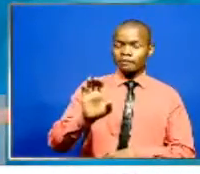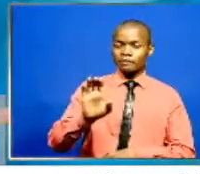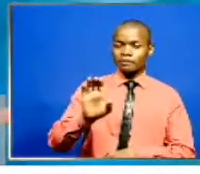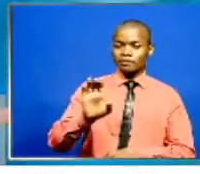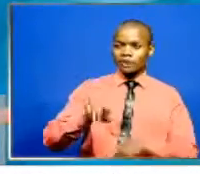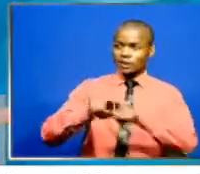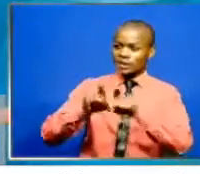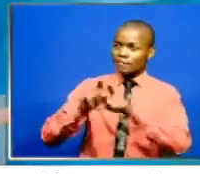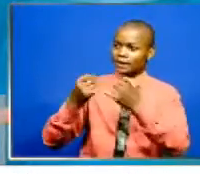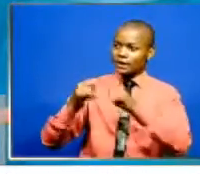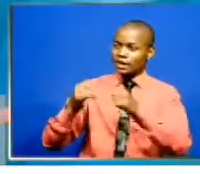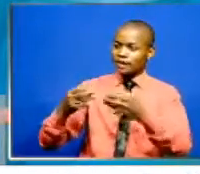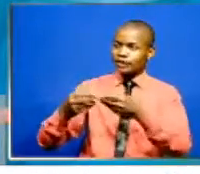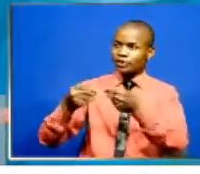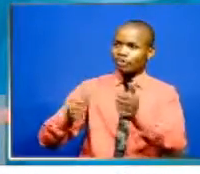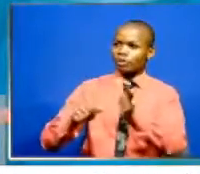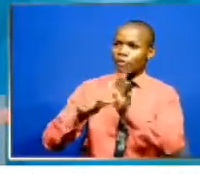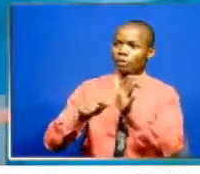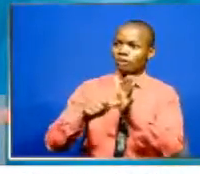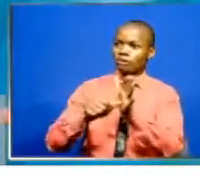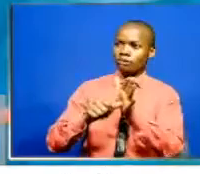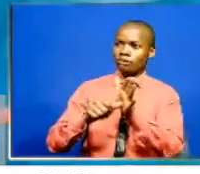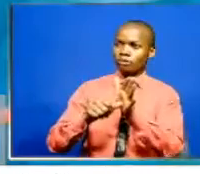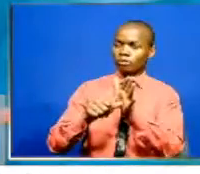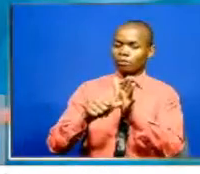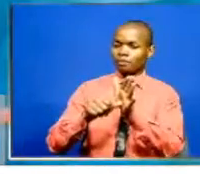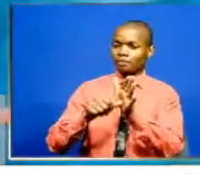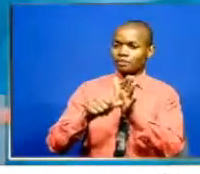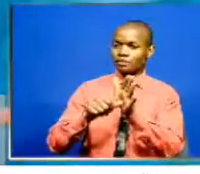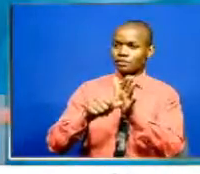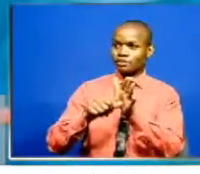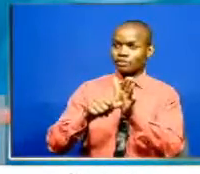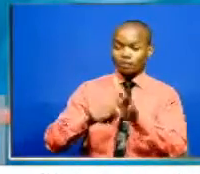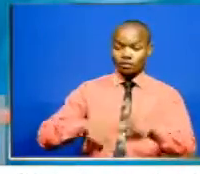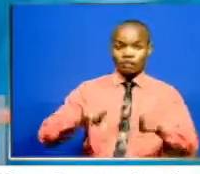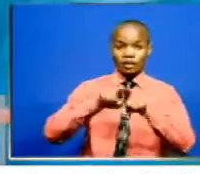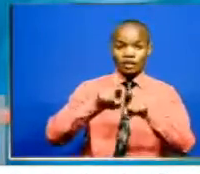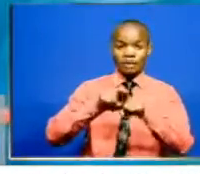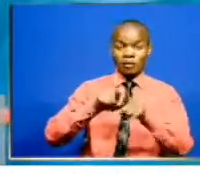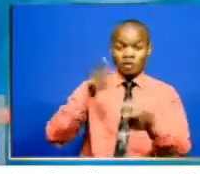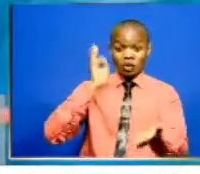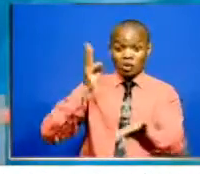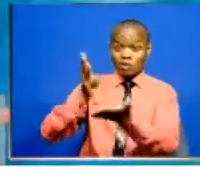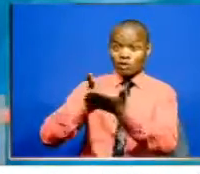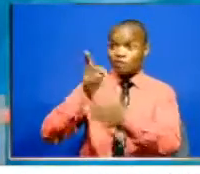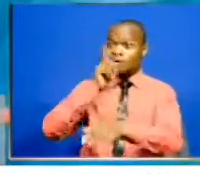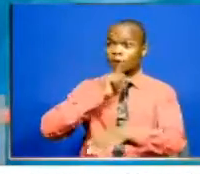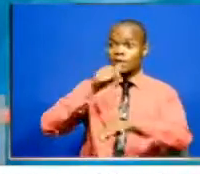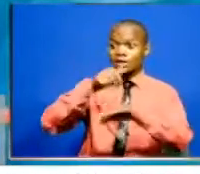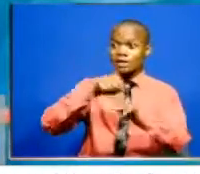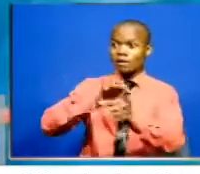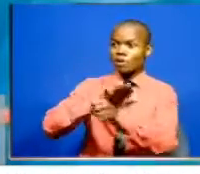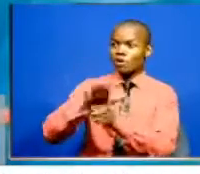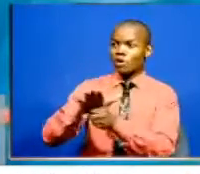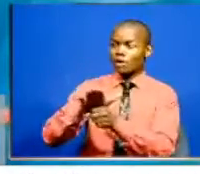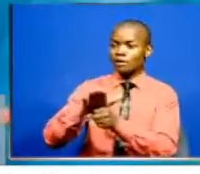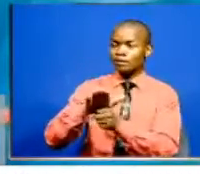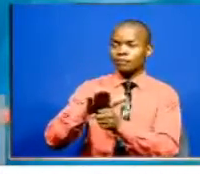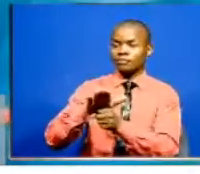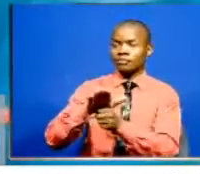to address those issues. And we've seen, even during COVID-19, mm-hmm, how